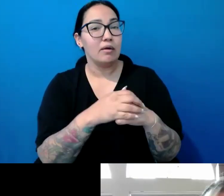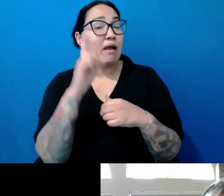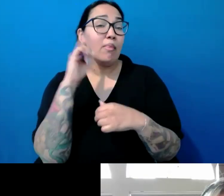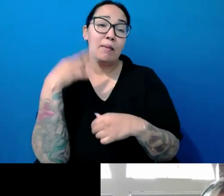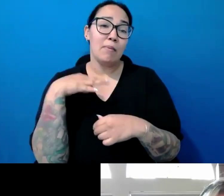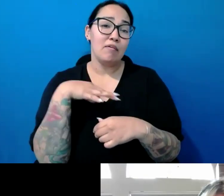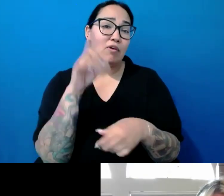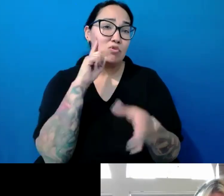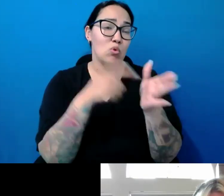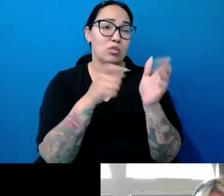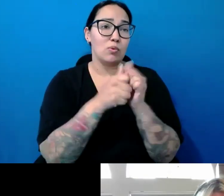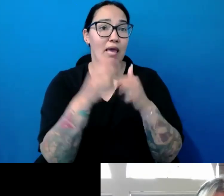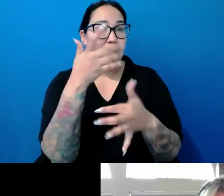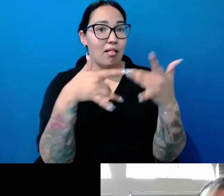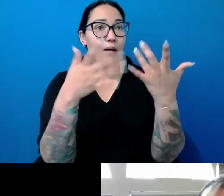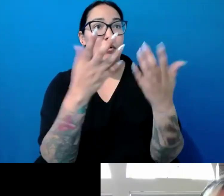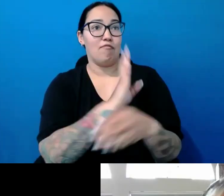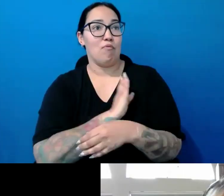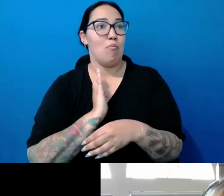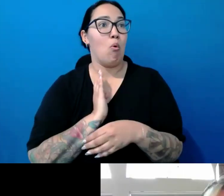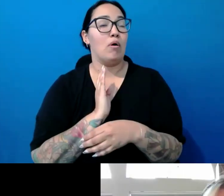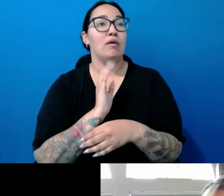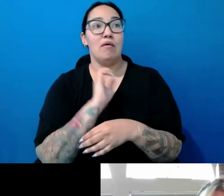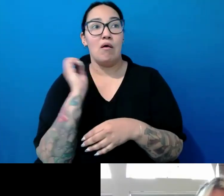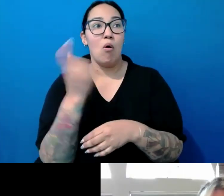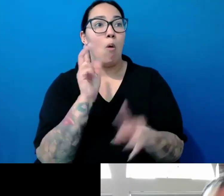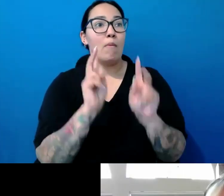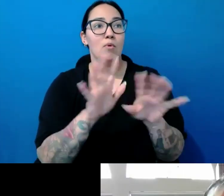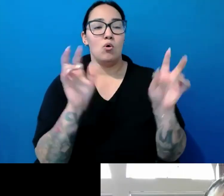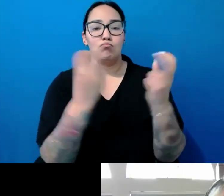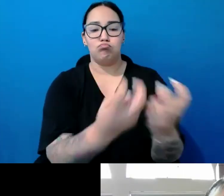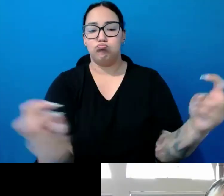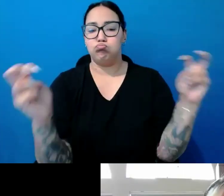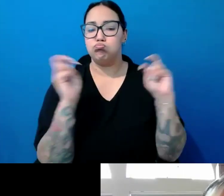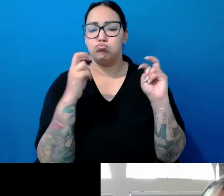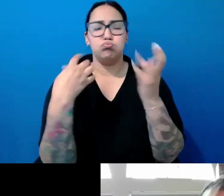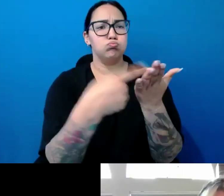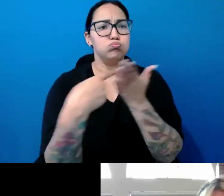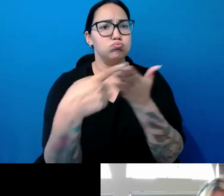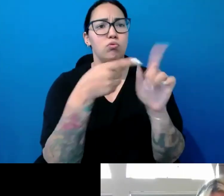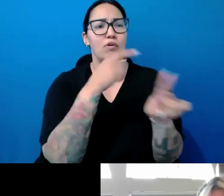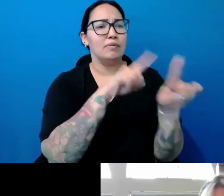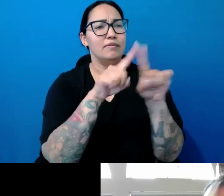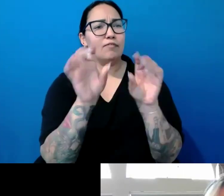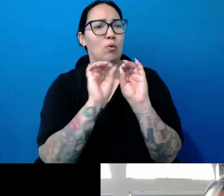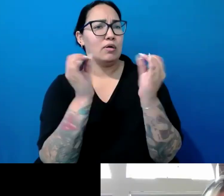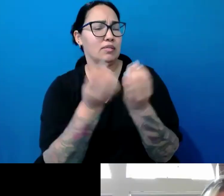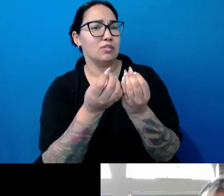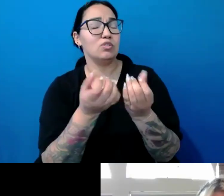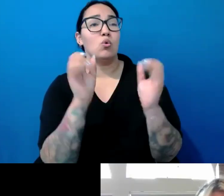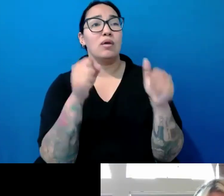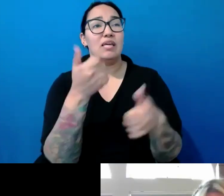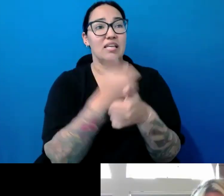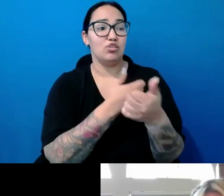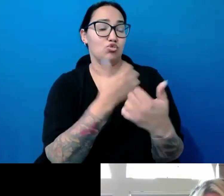a collaborative board that brings everybody to the table from the various organizations, so that we each bring our own